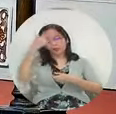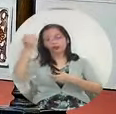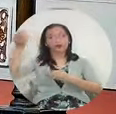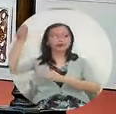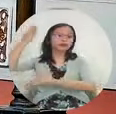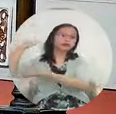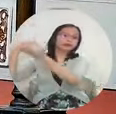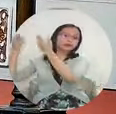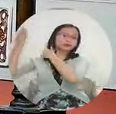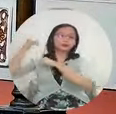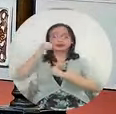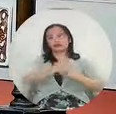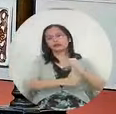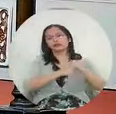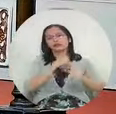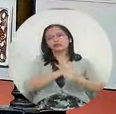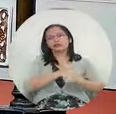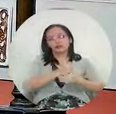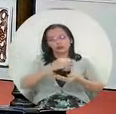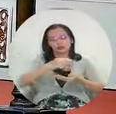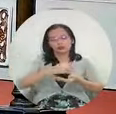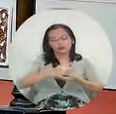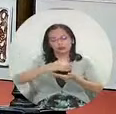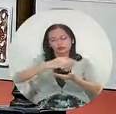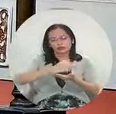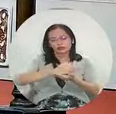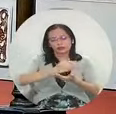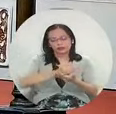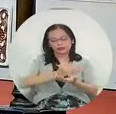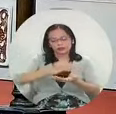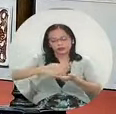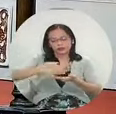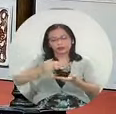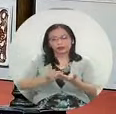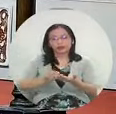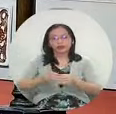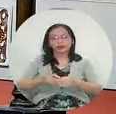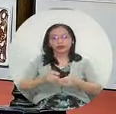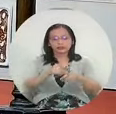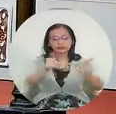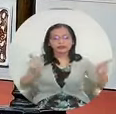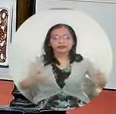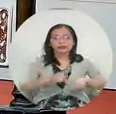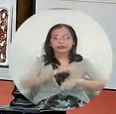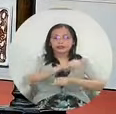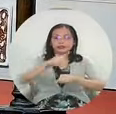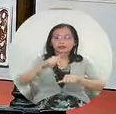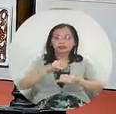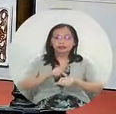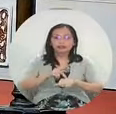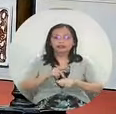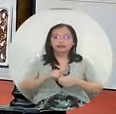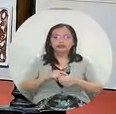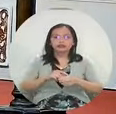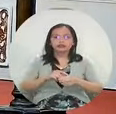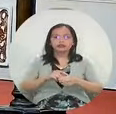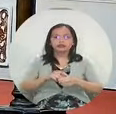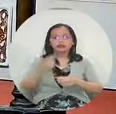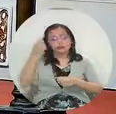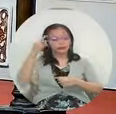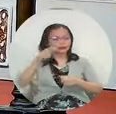Baptist, Negros and Panay, Christian Missionary Alliance, Mindanao, ang Sabadista